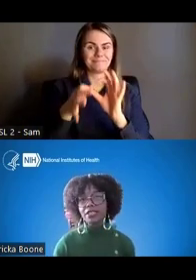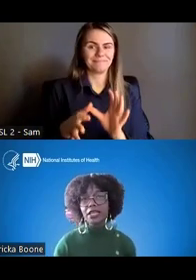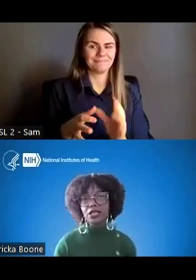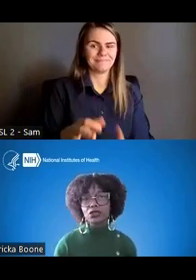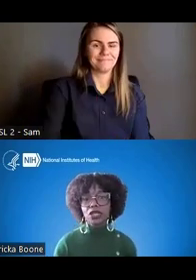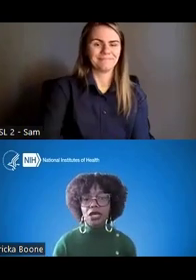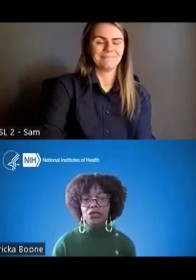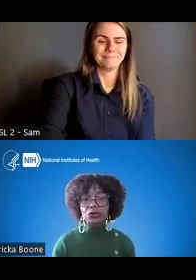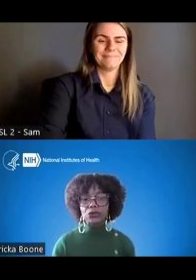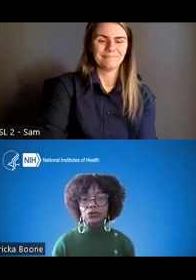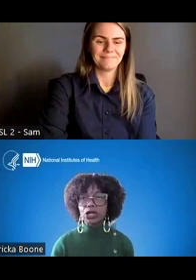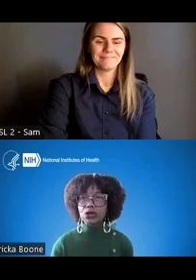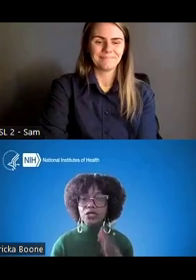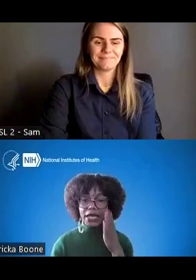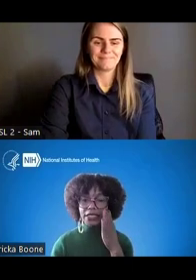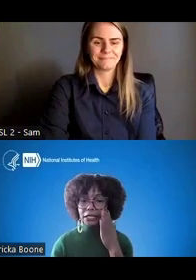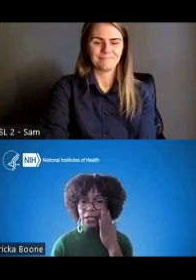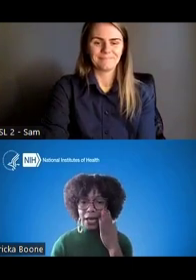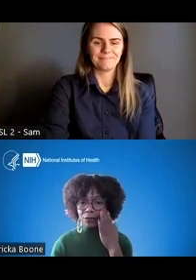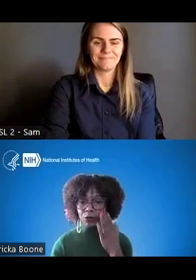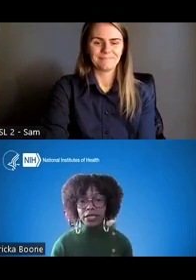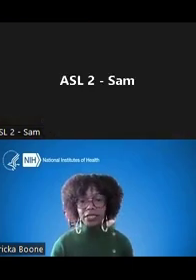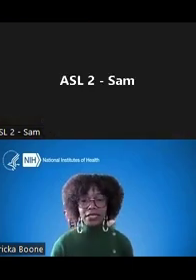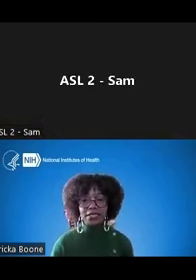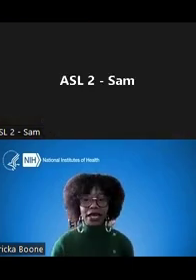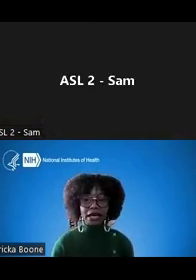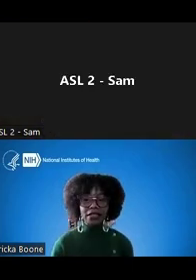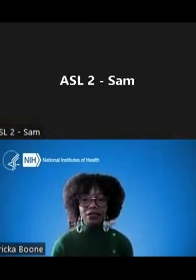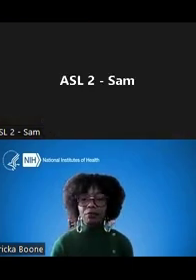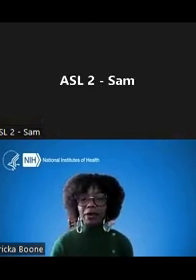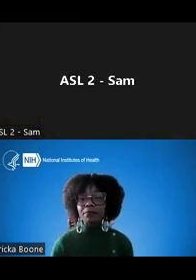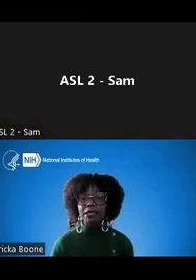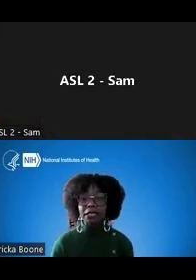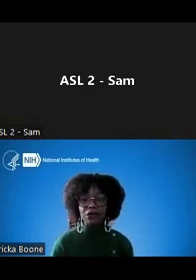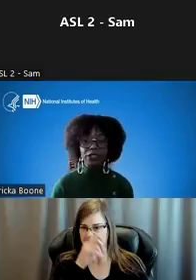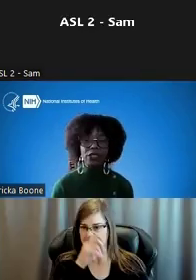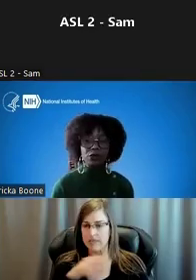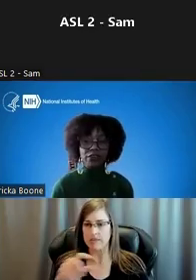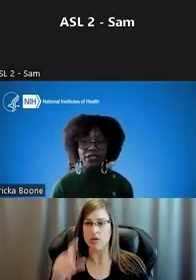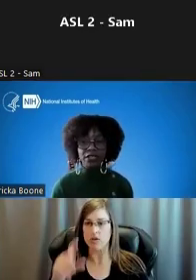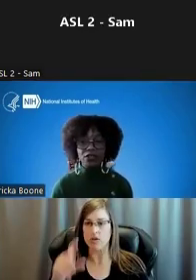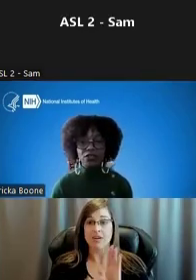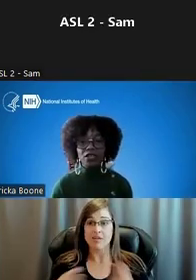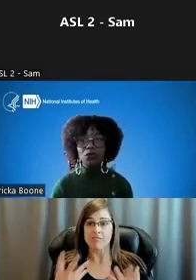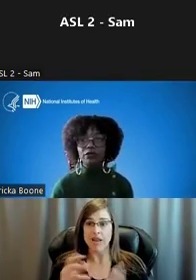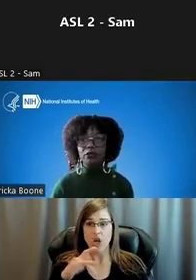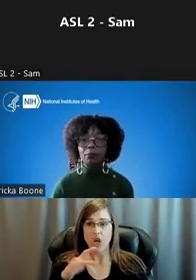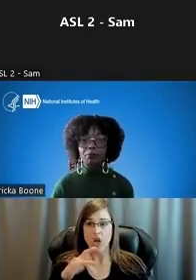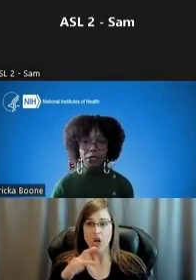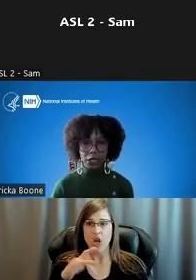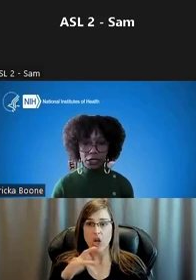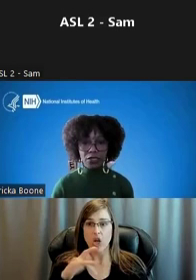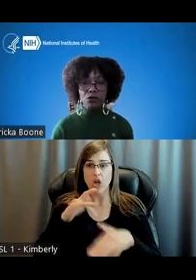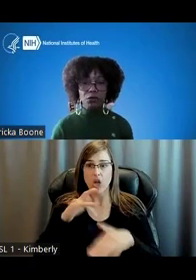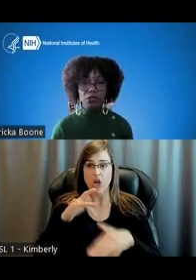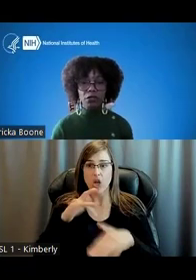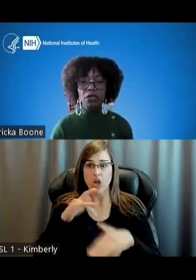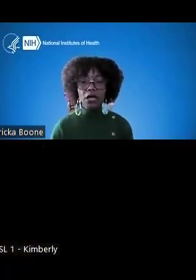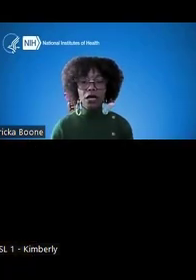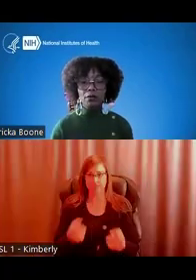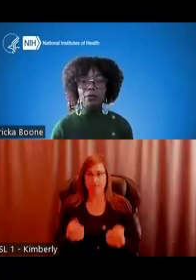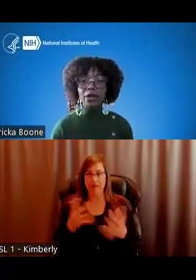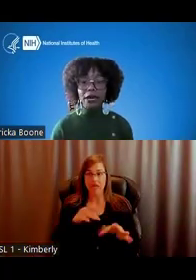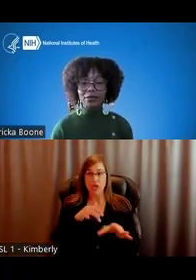many investigators. So loan debt is recognized as by many early career investigators as one of the biggest